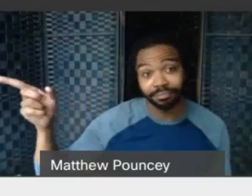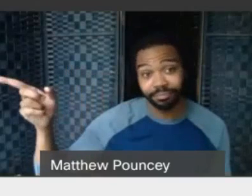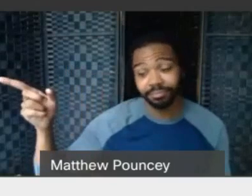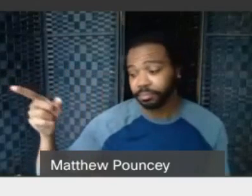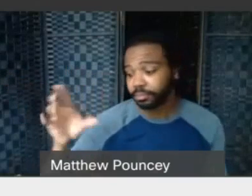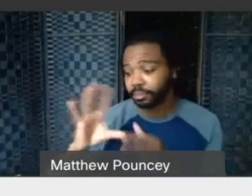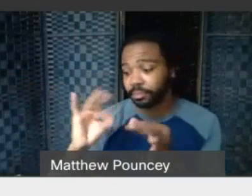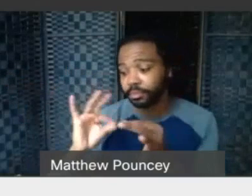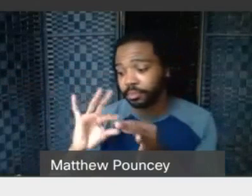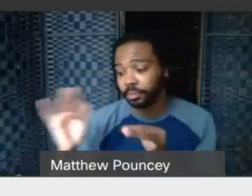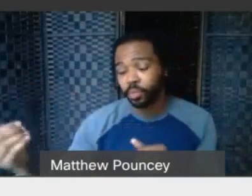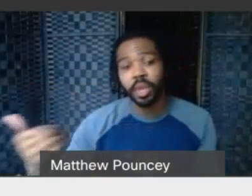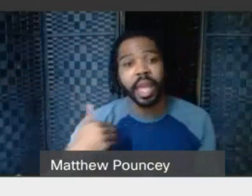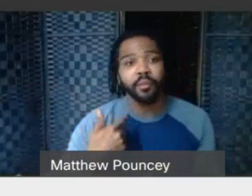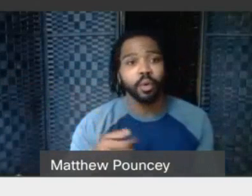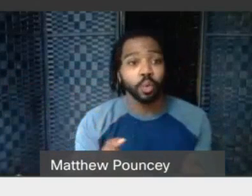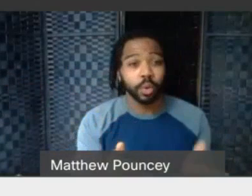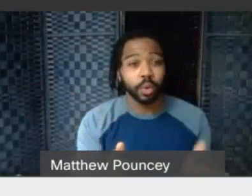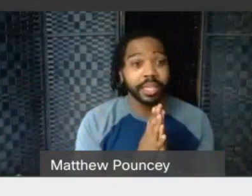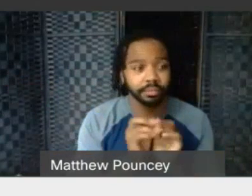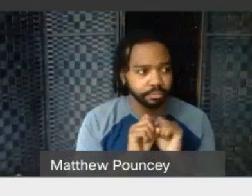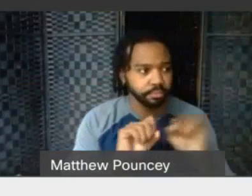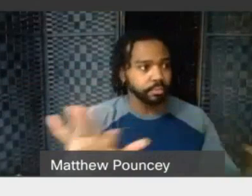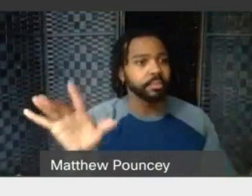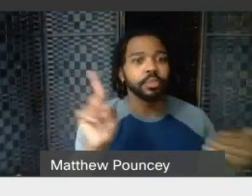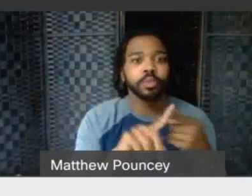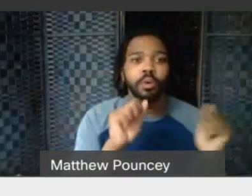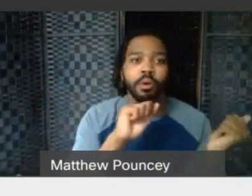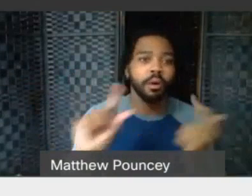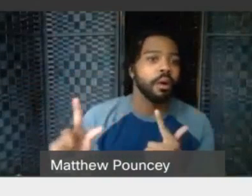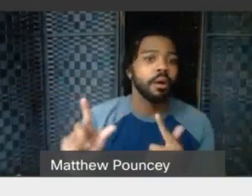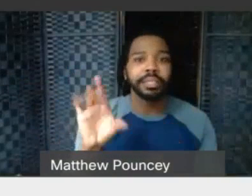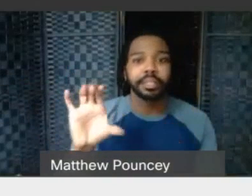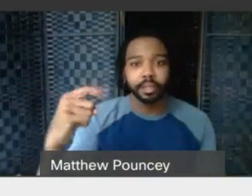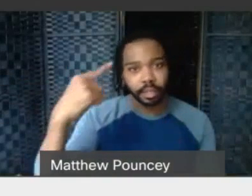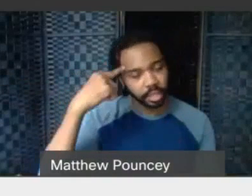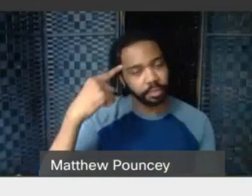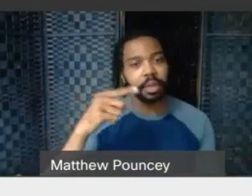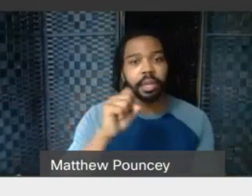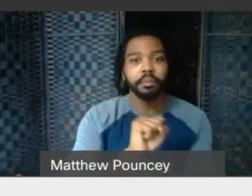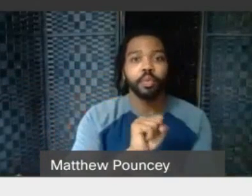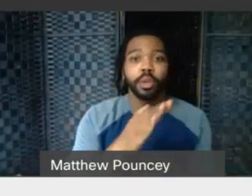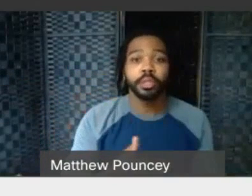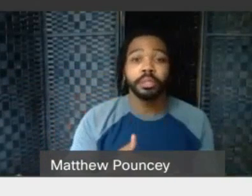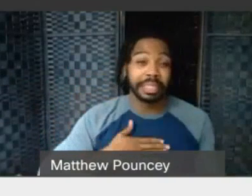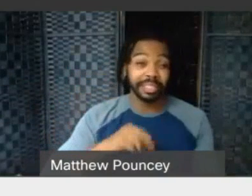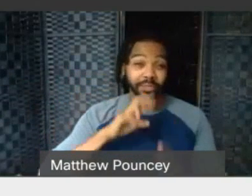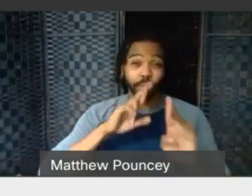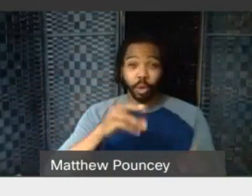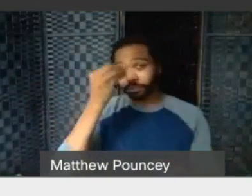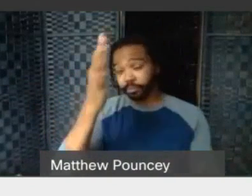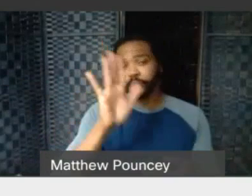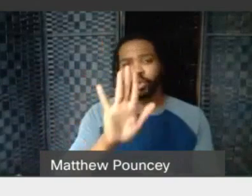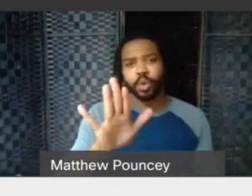that there's a request that has gone out to all district government employees to report their vaccination status